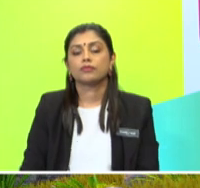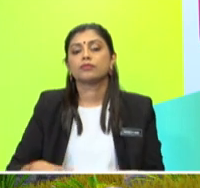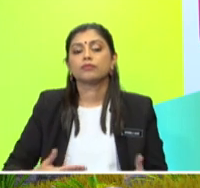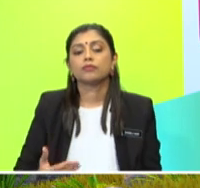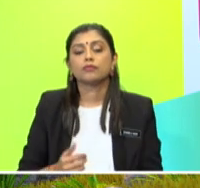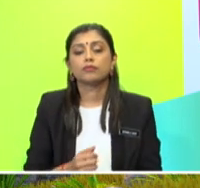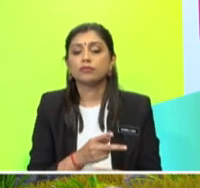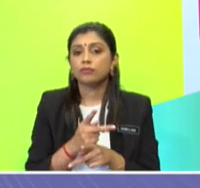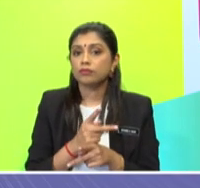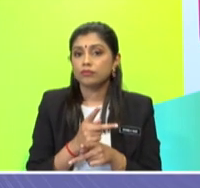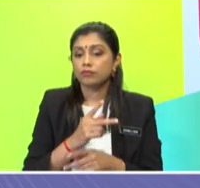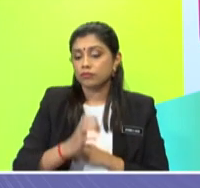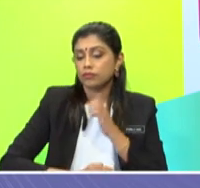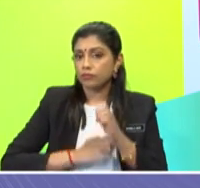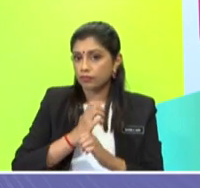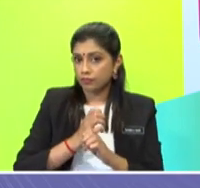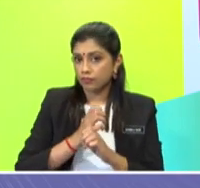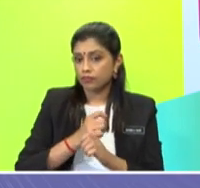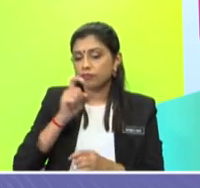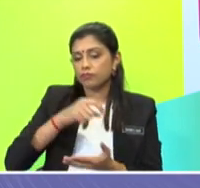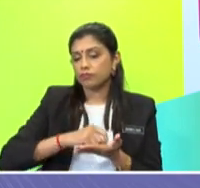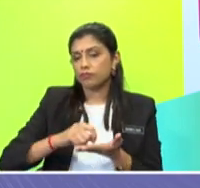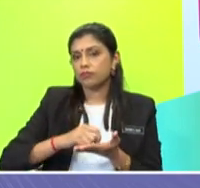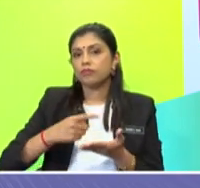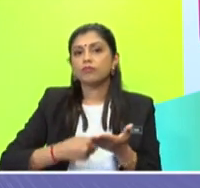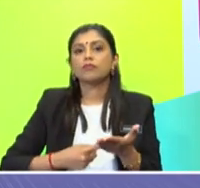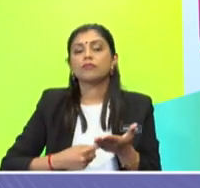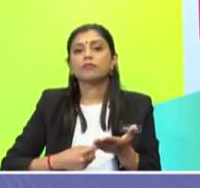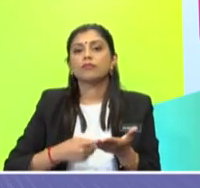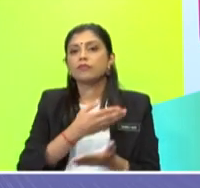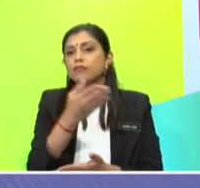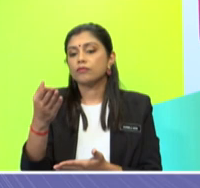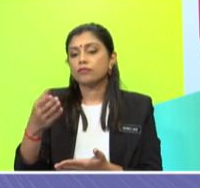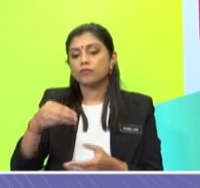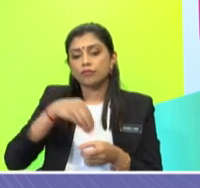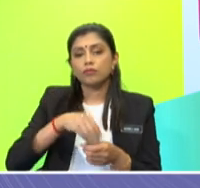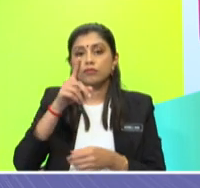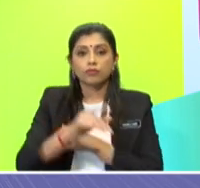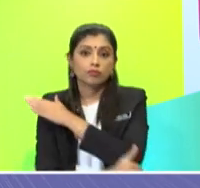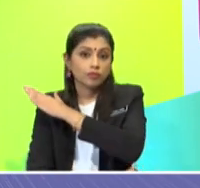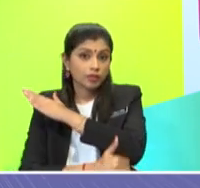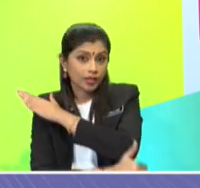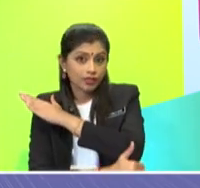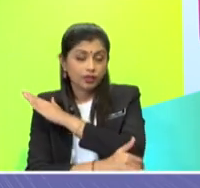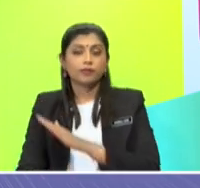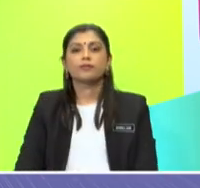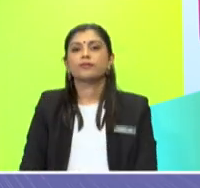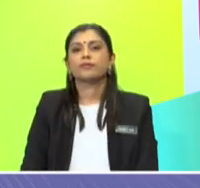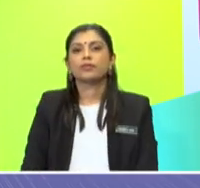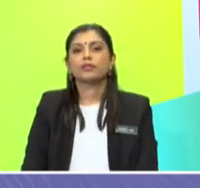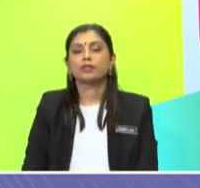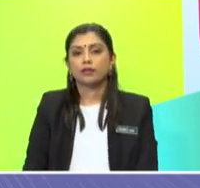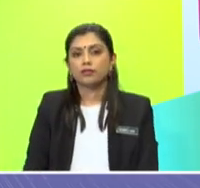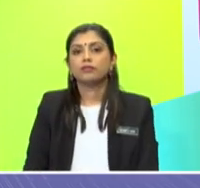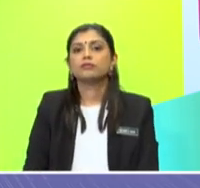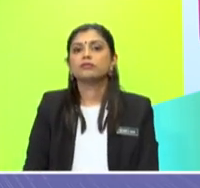I want to write about what people do in your country. Can you send me some information? Wow, it's there. That's detail.